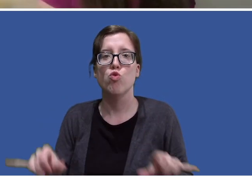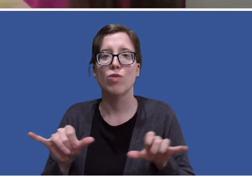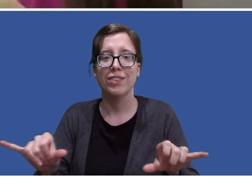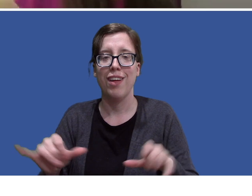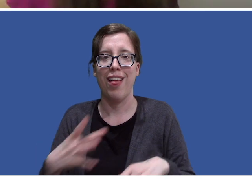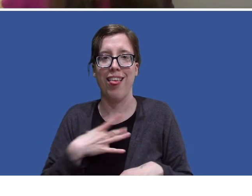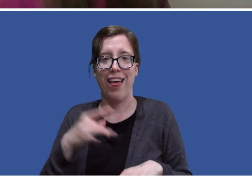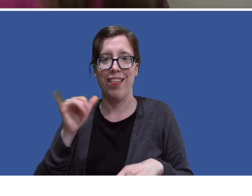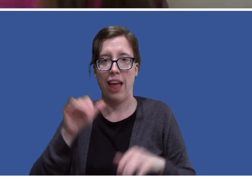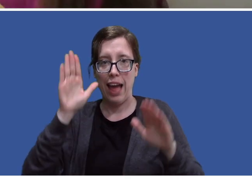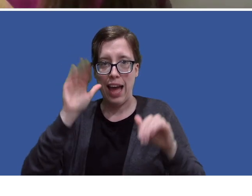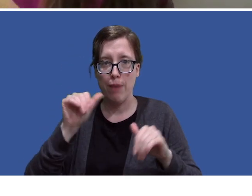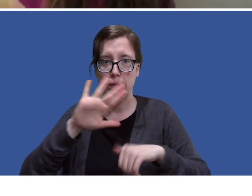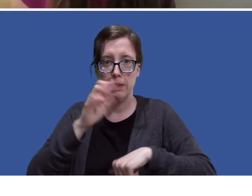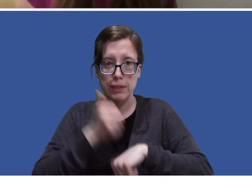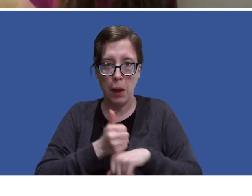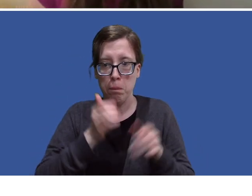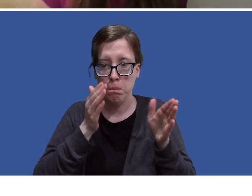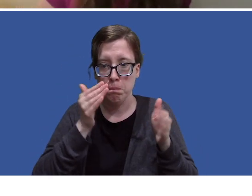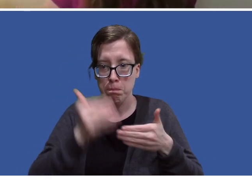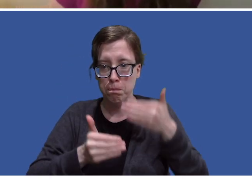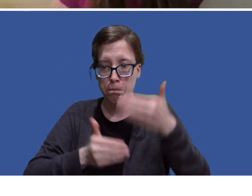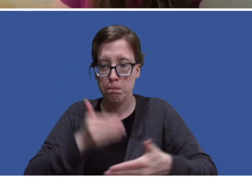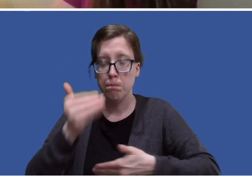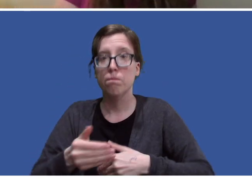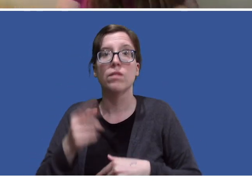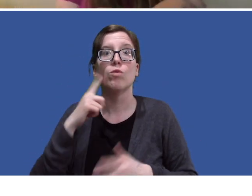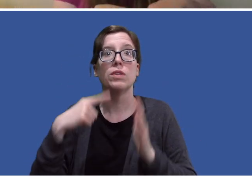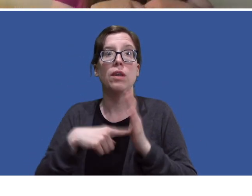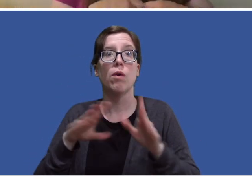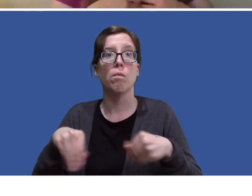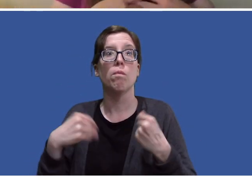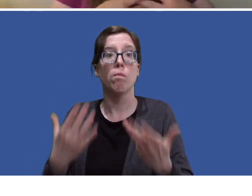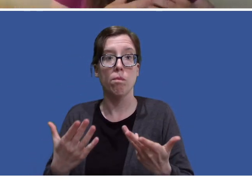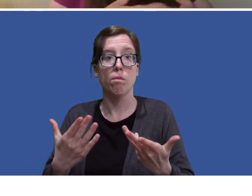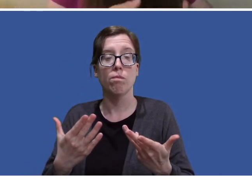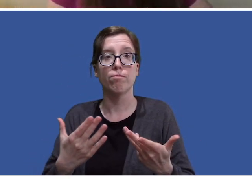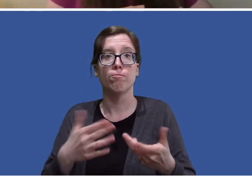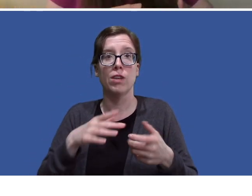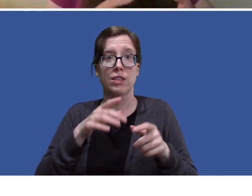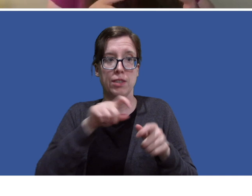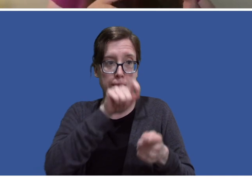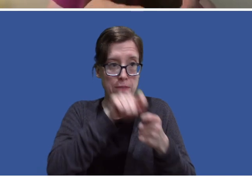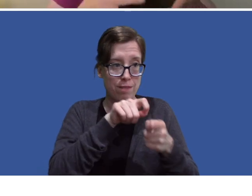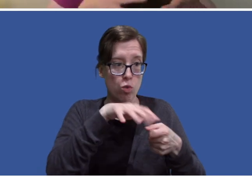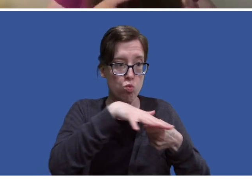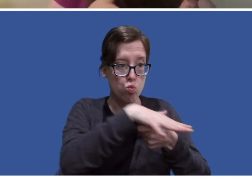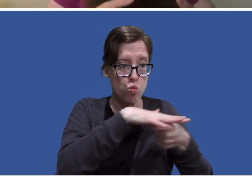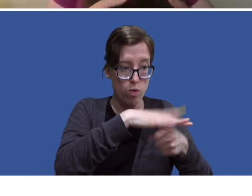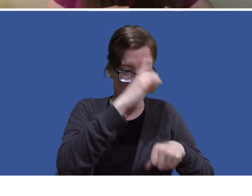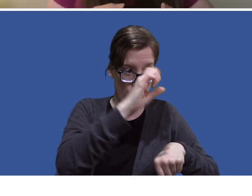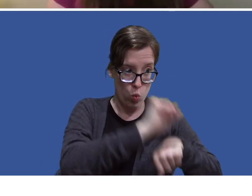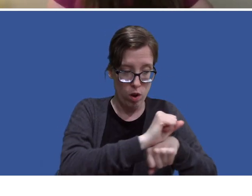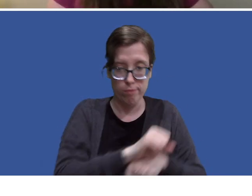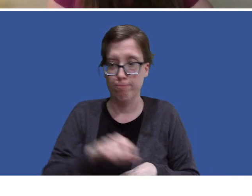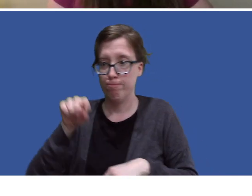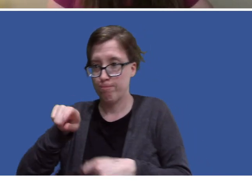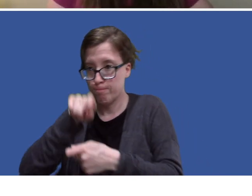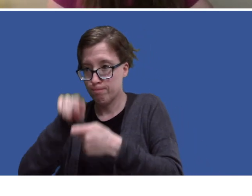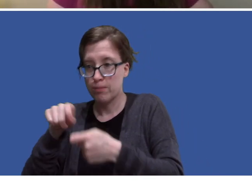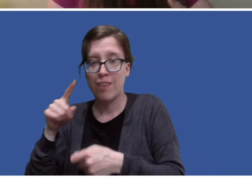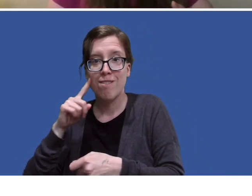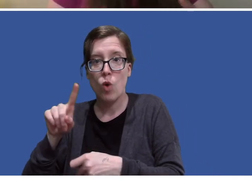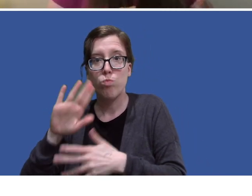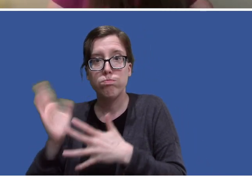providing well-defined workspaces and break spaces, it allows that student to know what the purpose of the space that they're